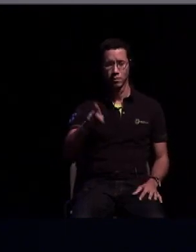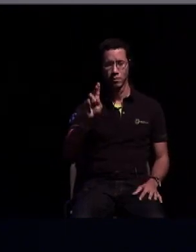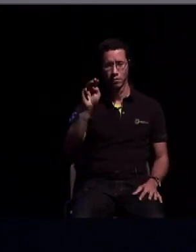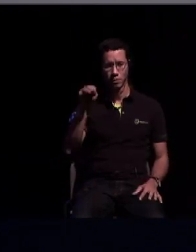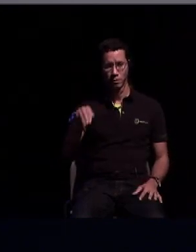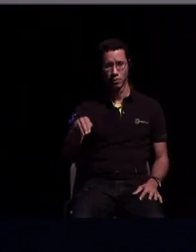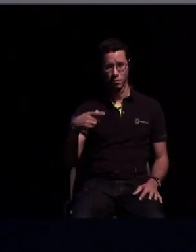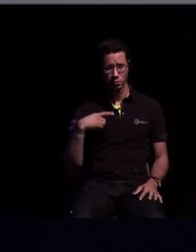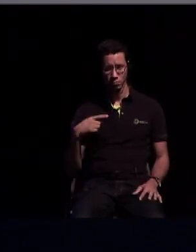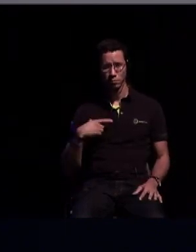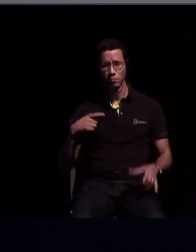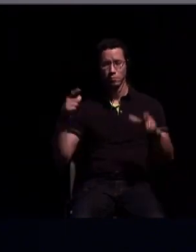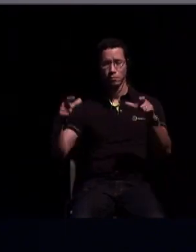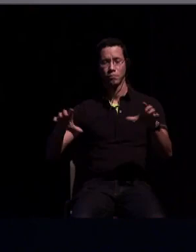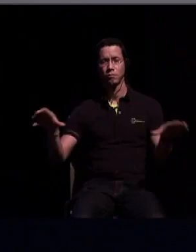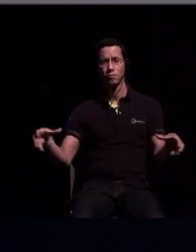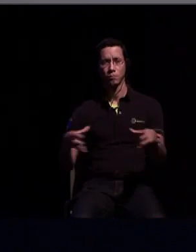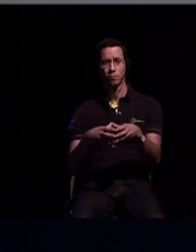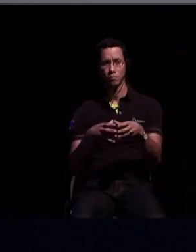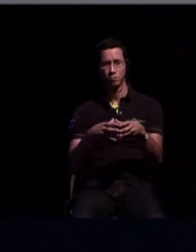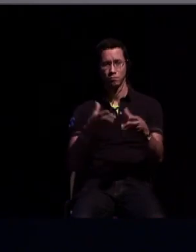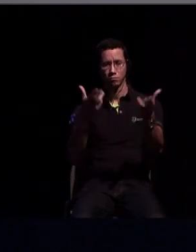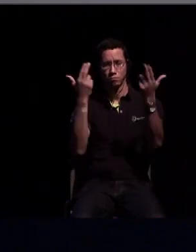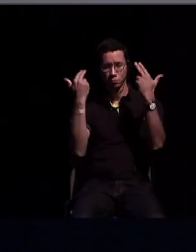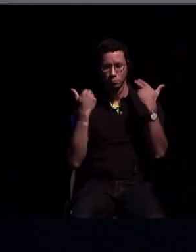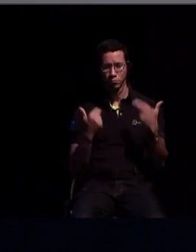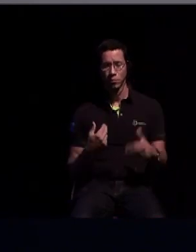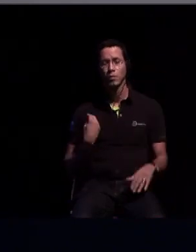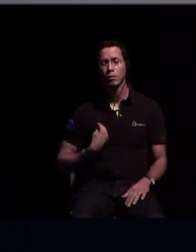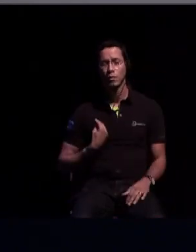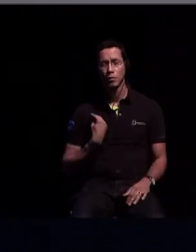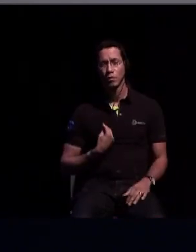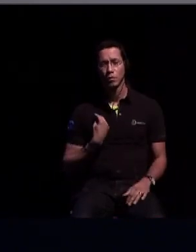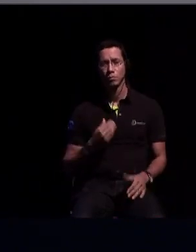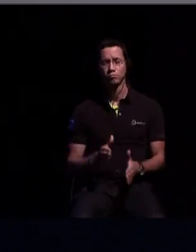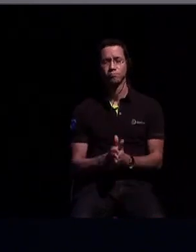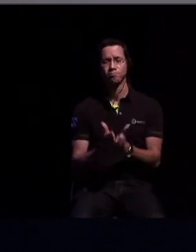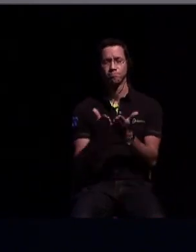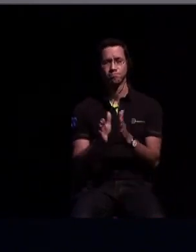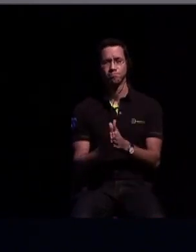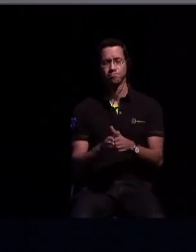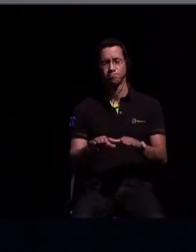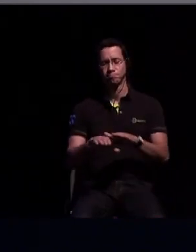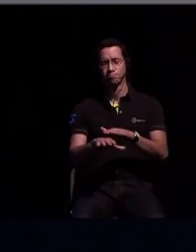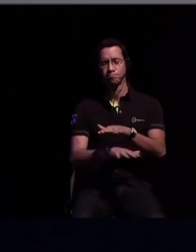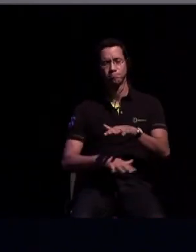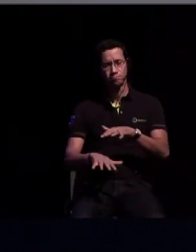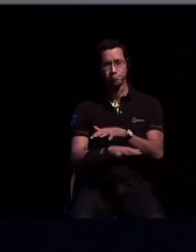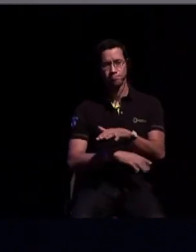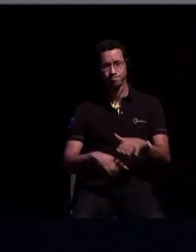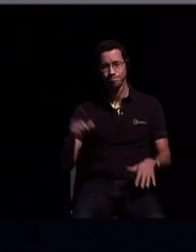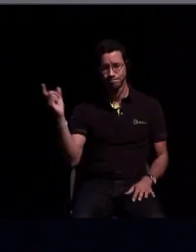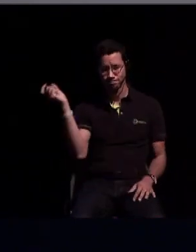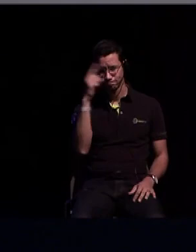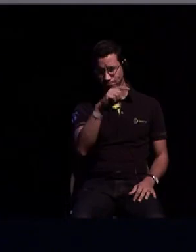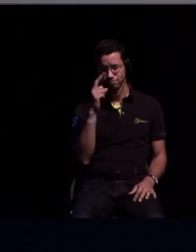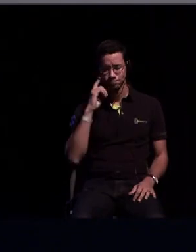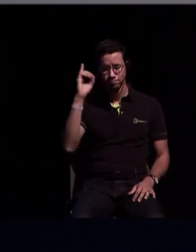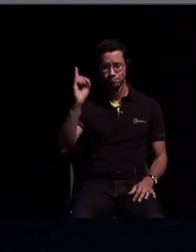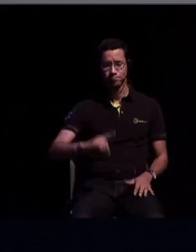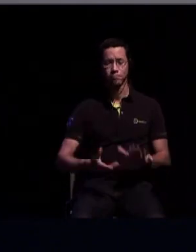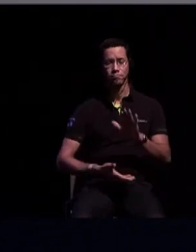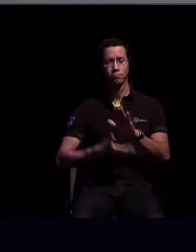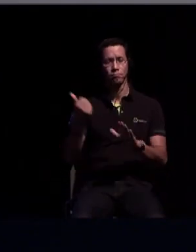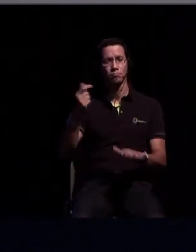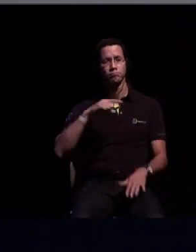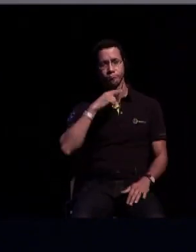Anangu of Mutajulu. They live in absolute poverty. Their rights have been taken away. They don't have the right to spend their